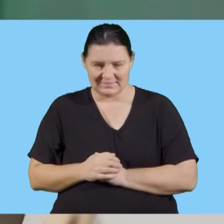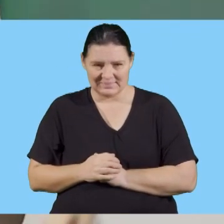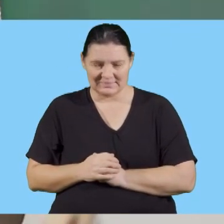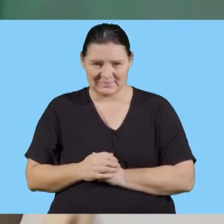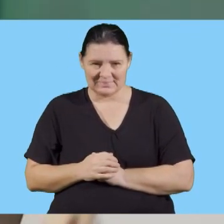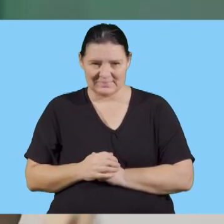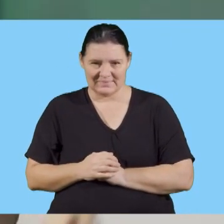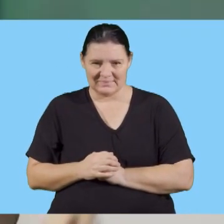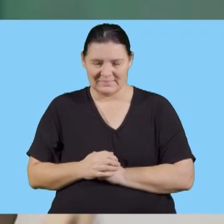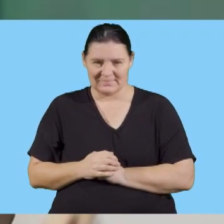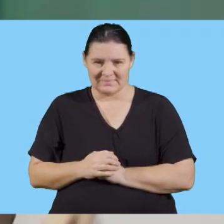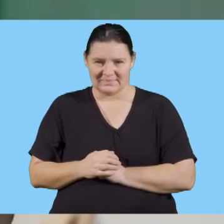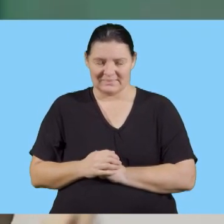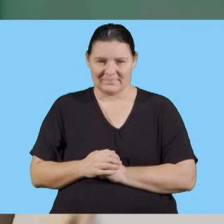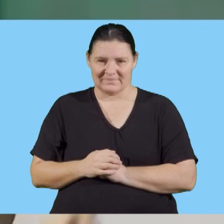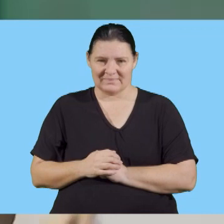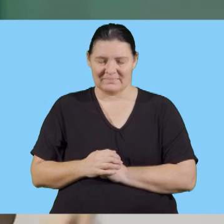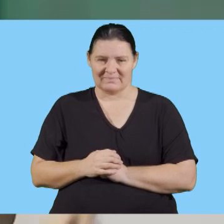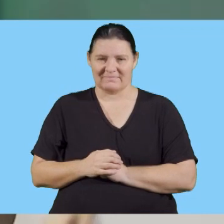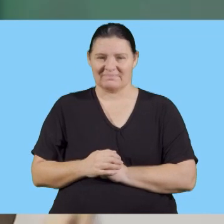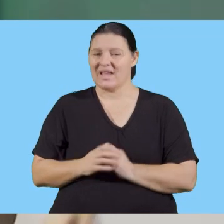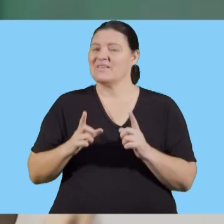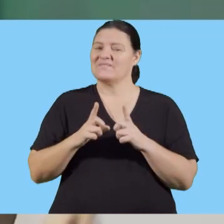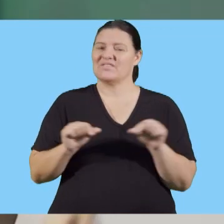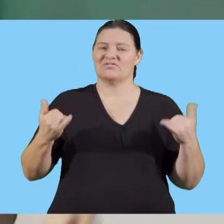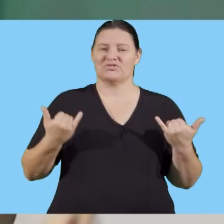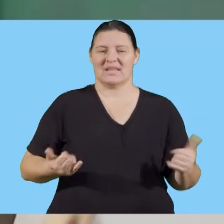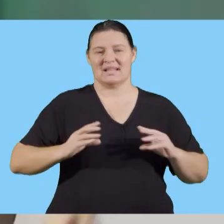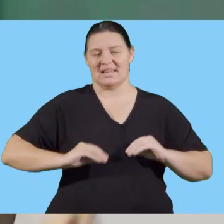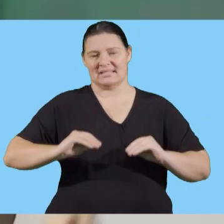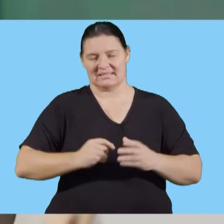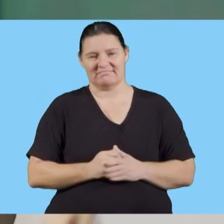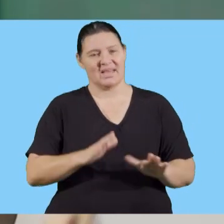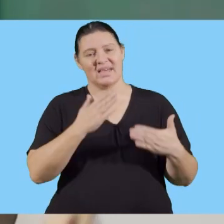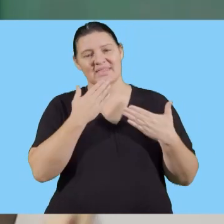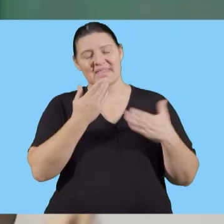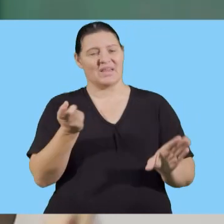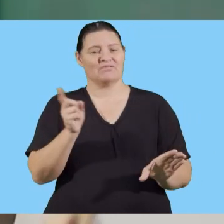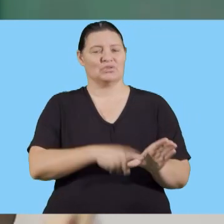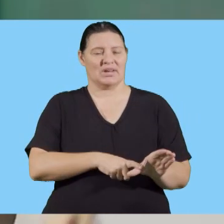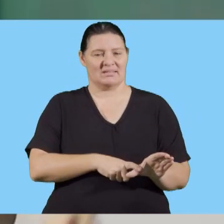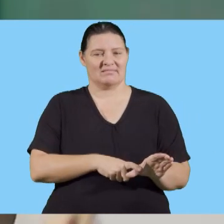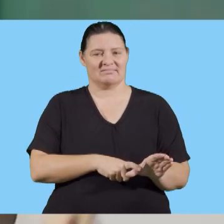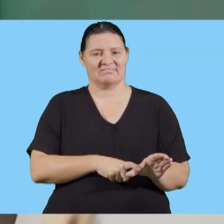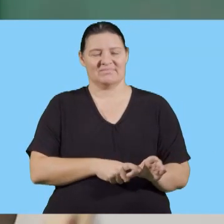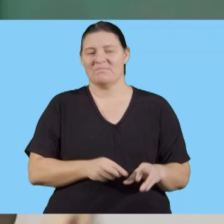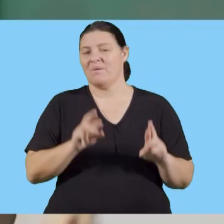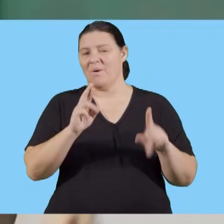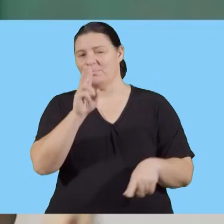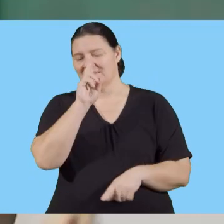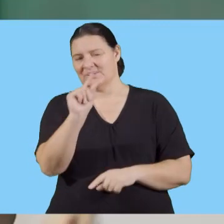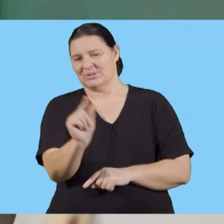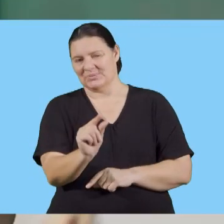Dintswalo invested in her account. That is it for today's lesson. Thank you for joining us,